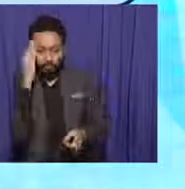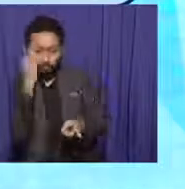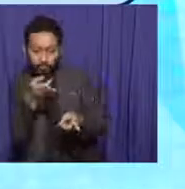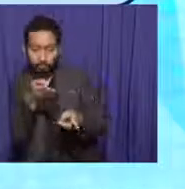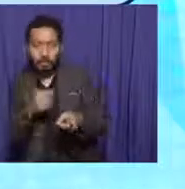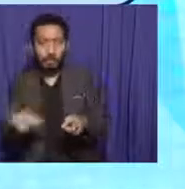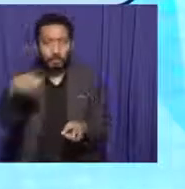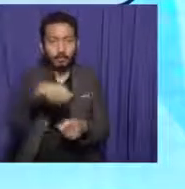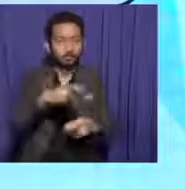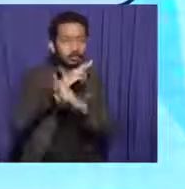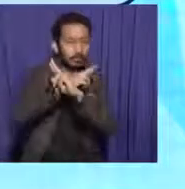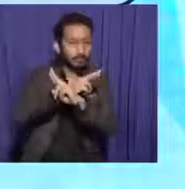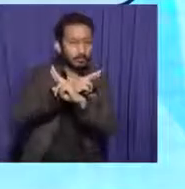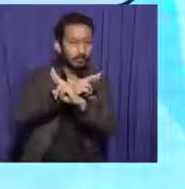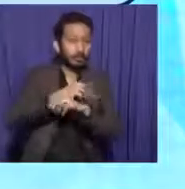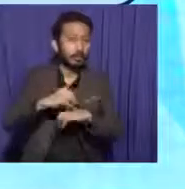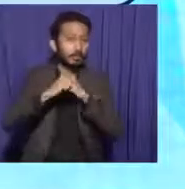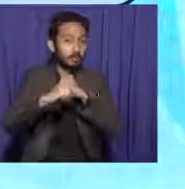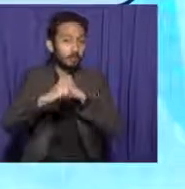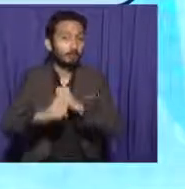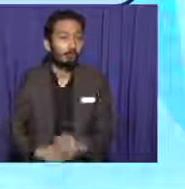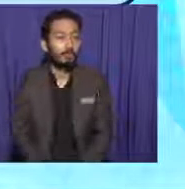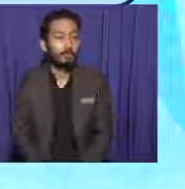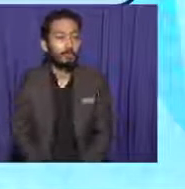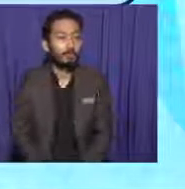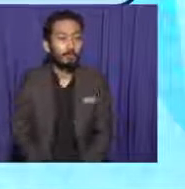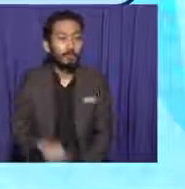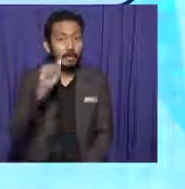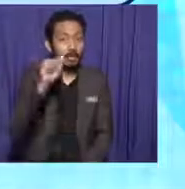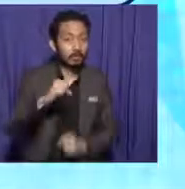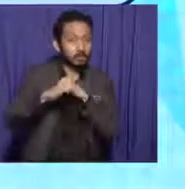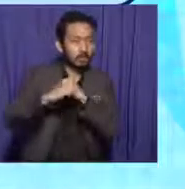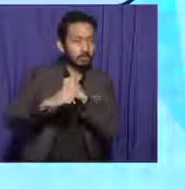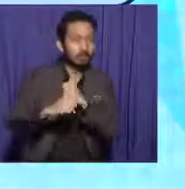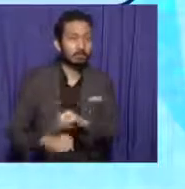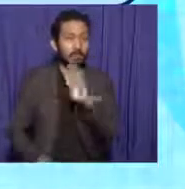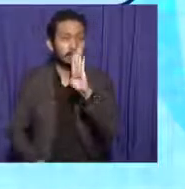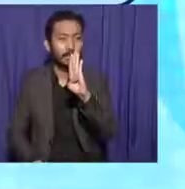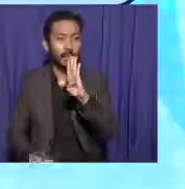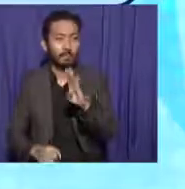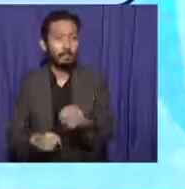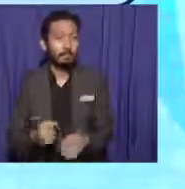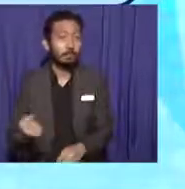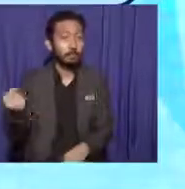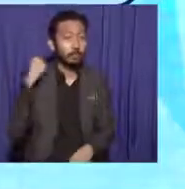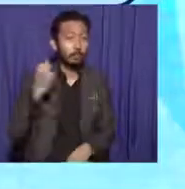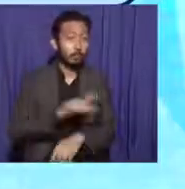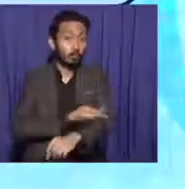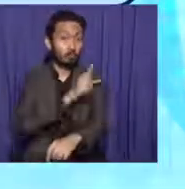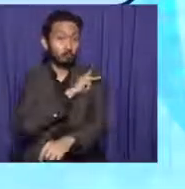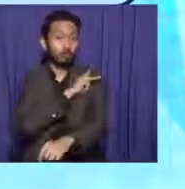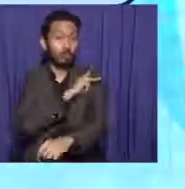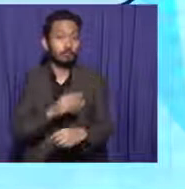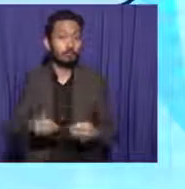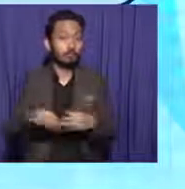calculate A. Its resistance, B. The mean power dissipated,